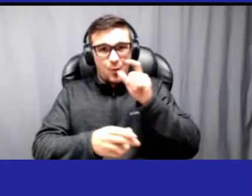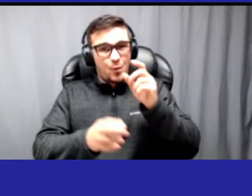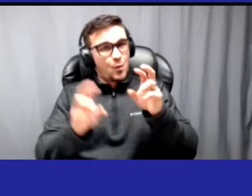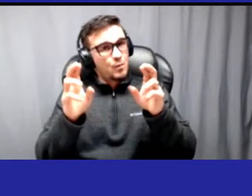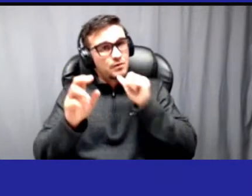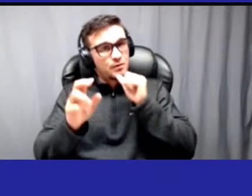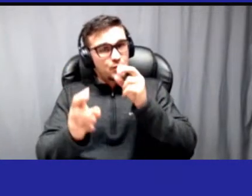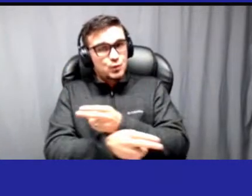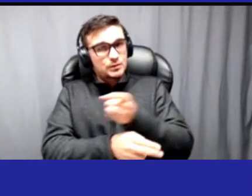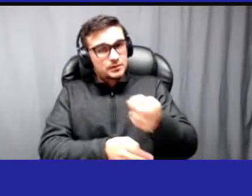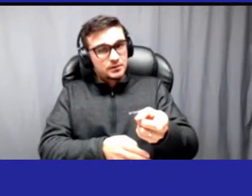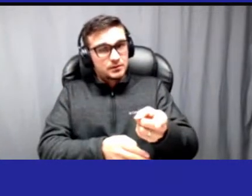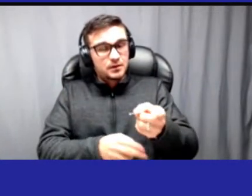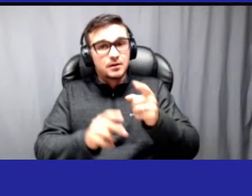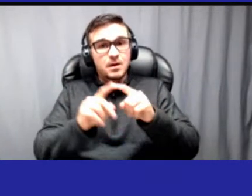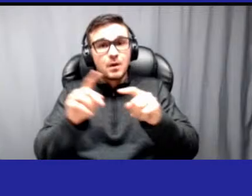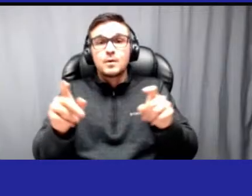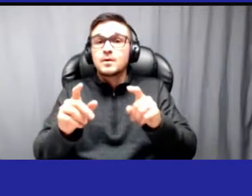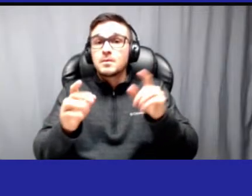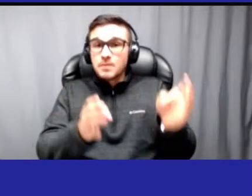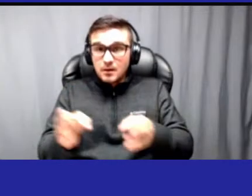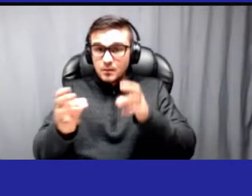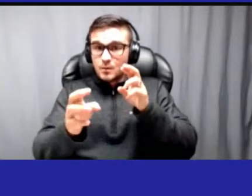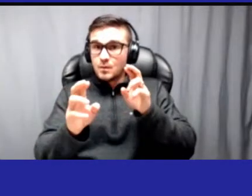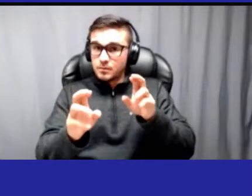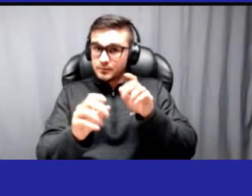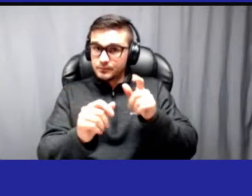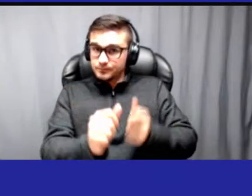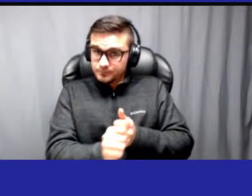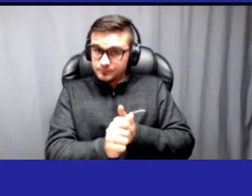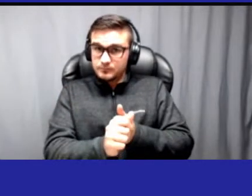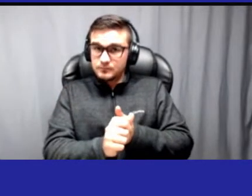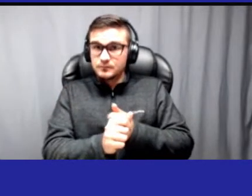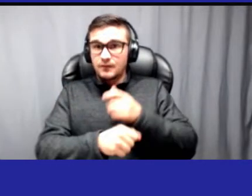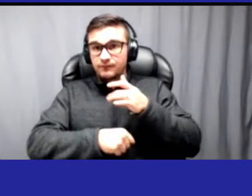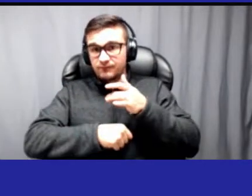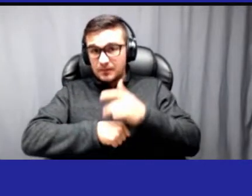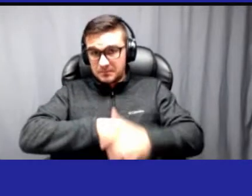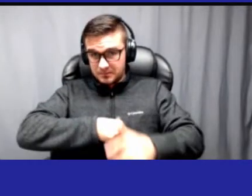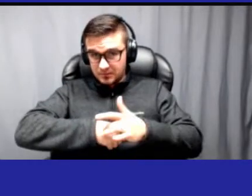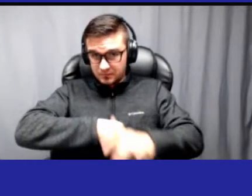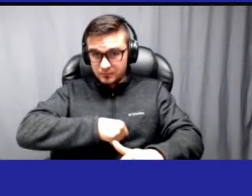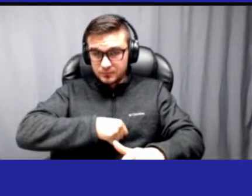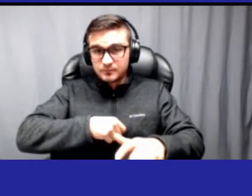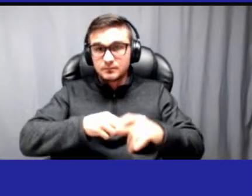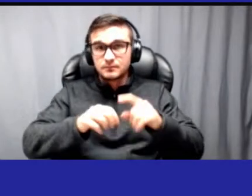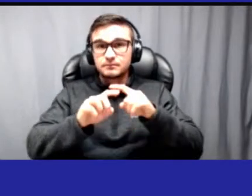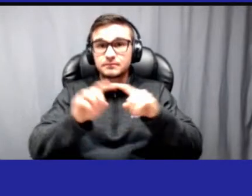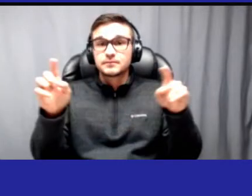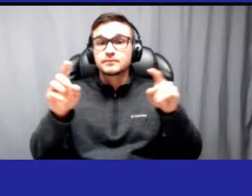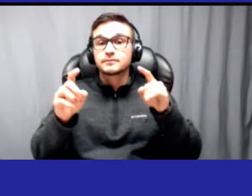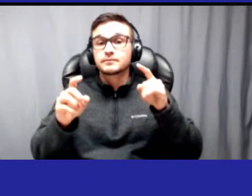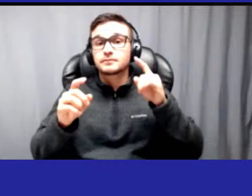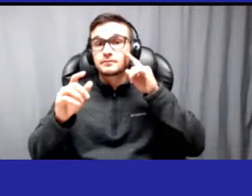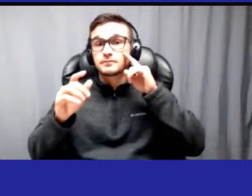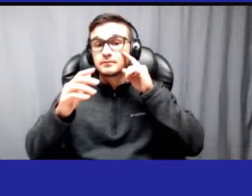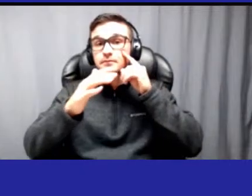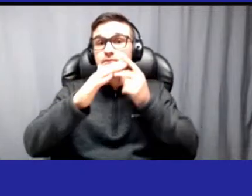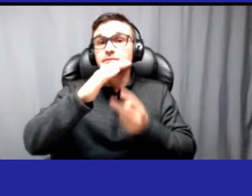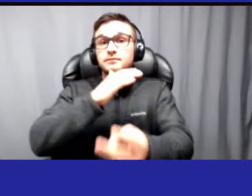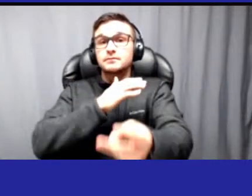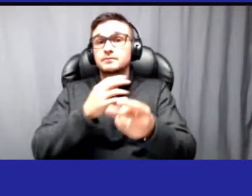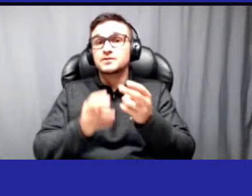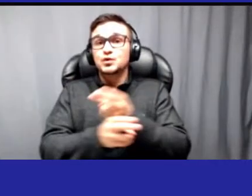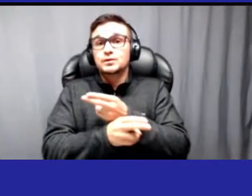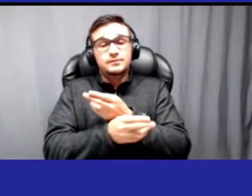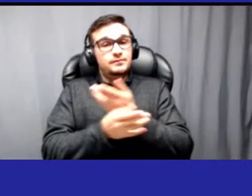now and we have it available to us should we need it. But in terms of anticipating what the usage might be, Dr. Long would know better than me, but